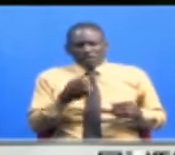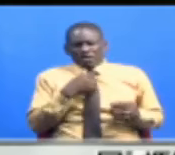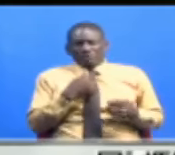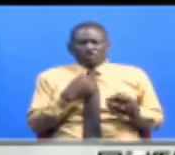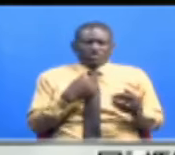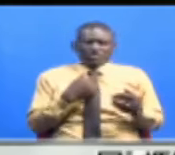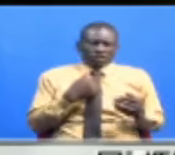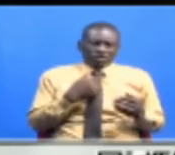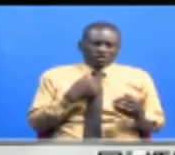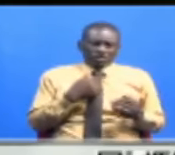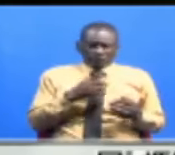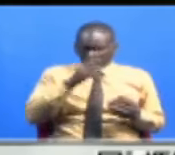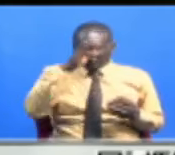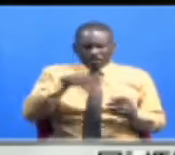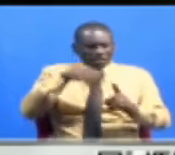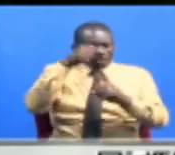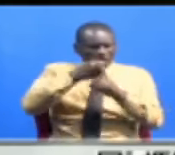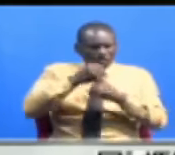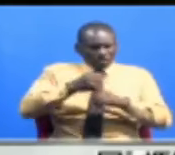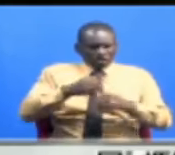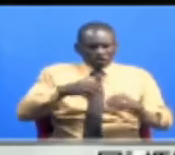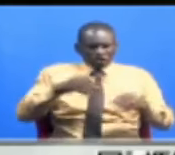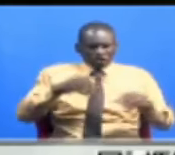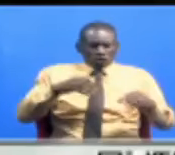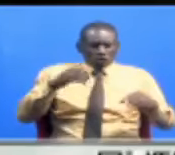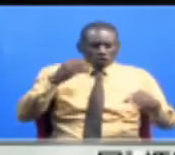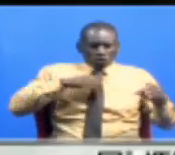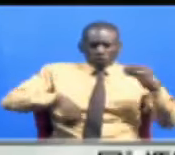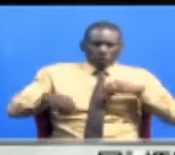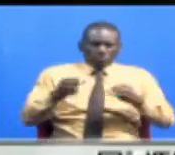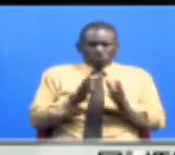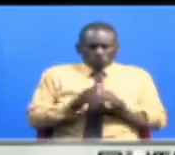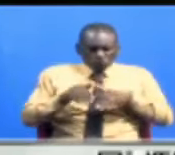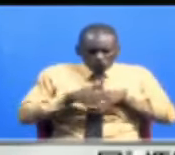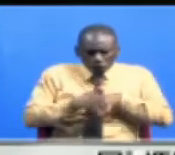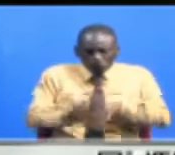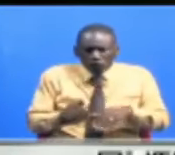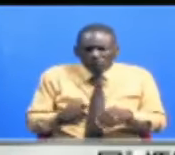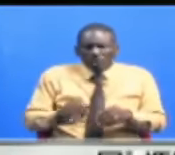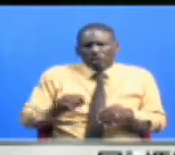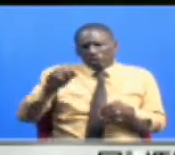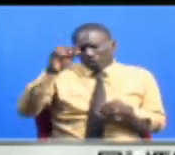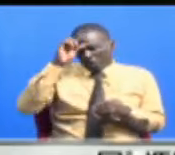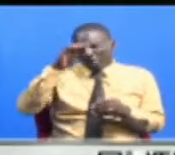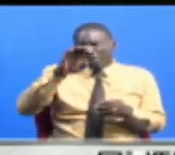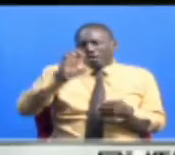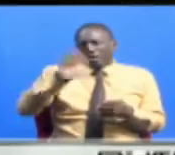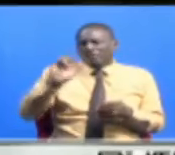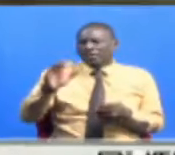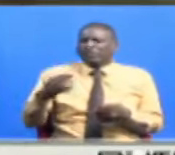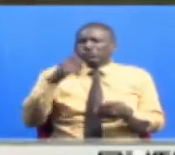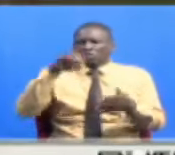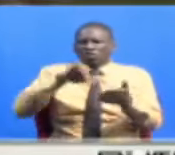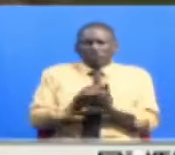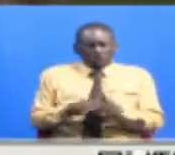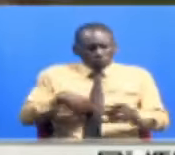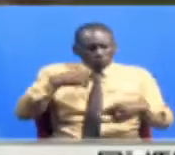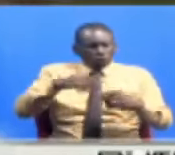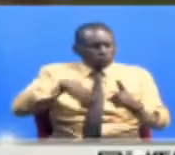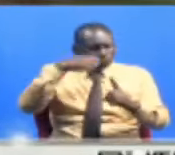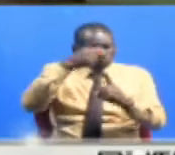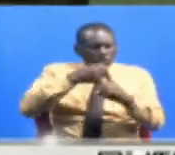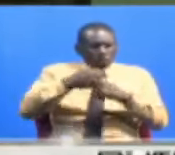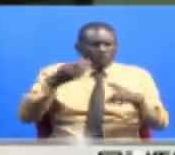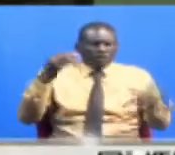and cold on fighting corruption or dancing to the piper, ESCC, on the other hand, insists it is relentless in the